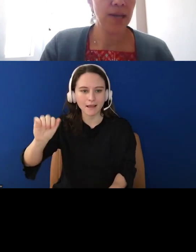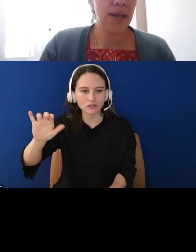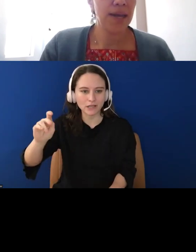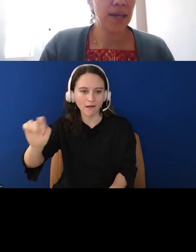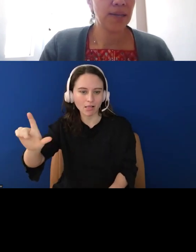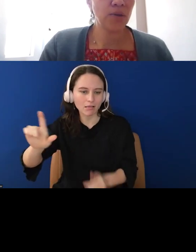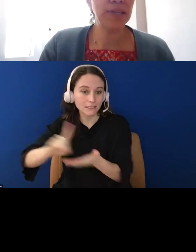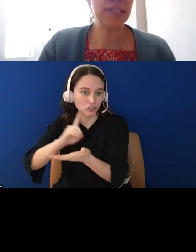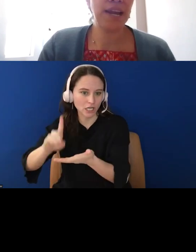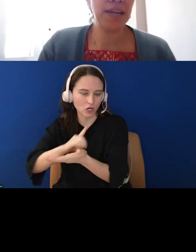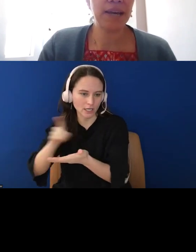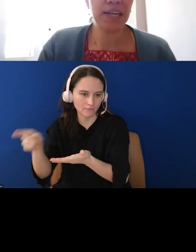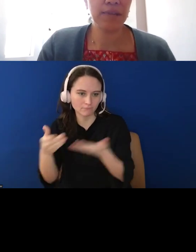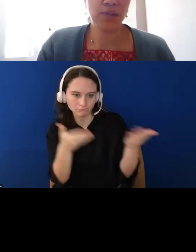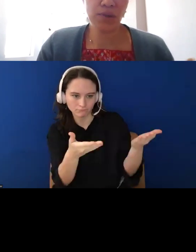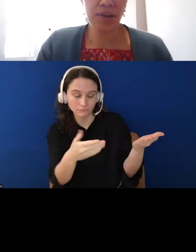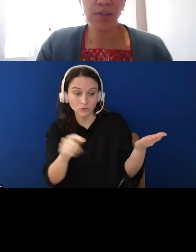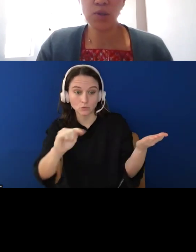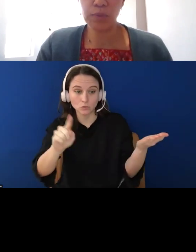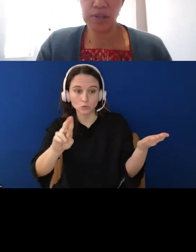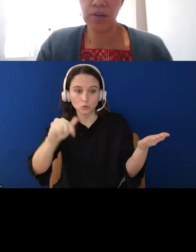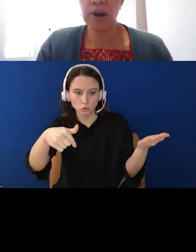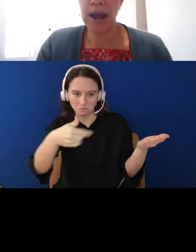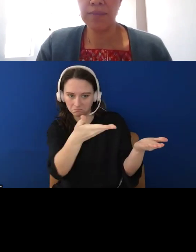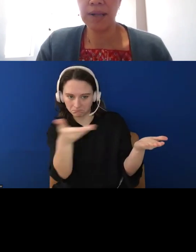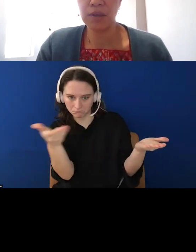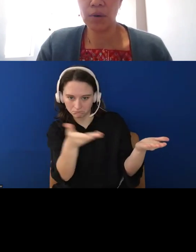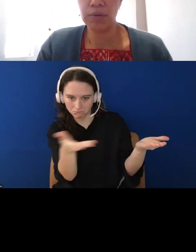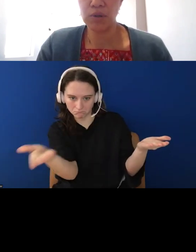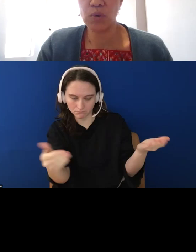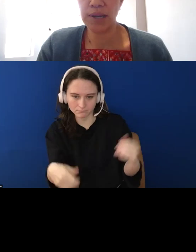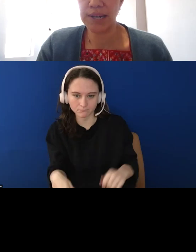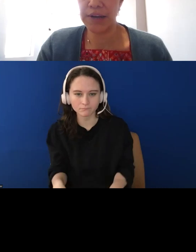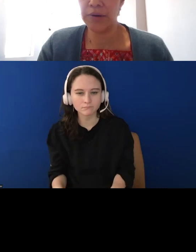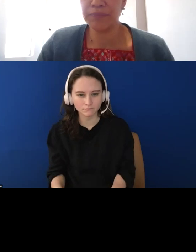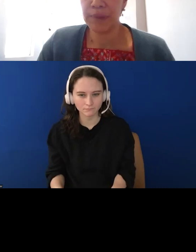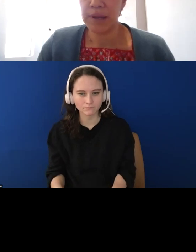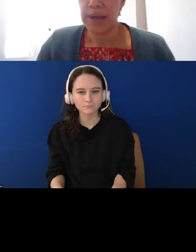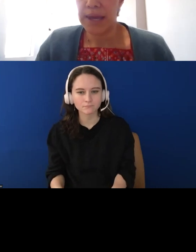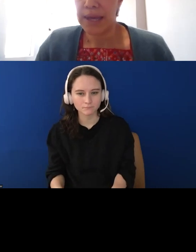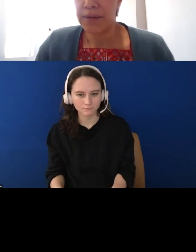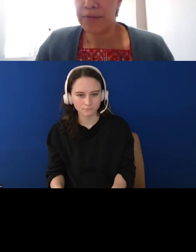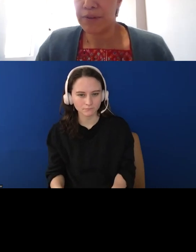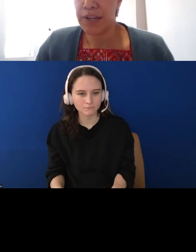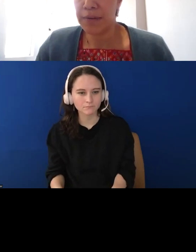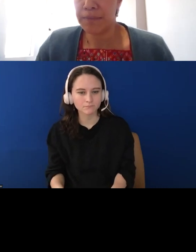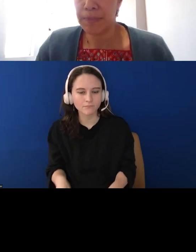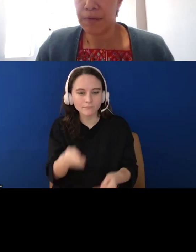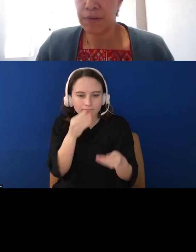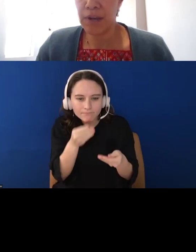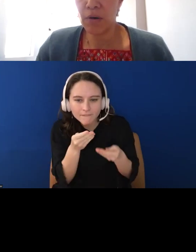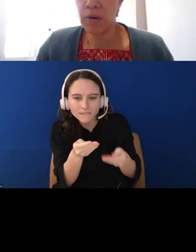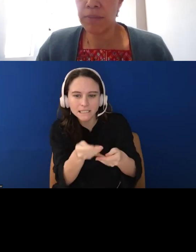tzuq, to maintain by giving sustenance to person or animals under one care.